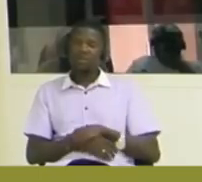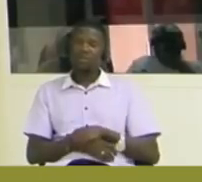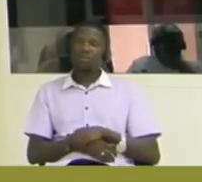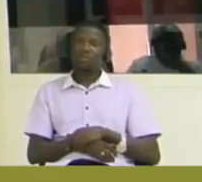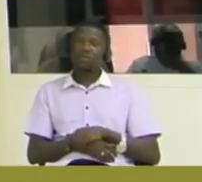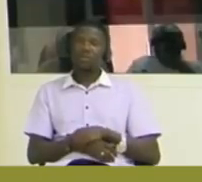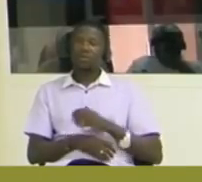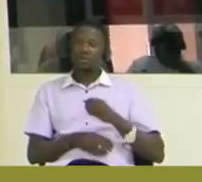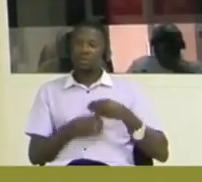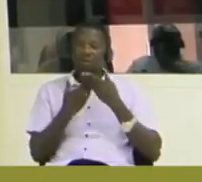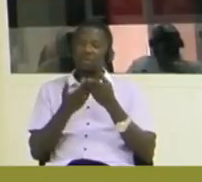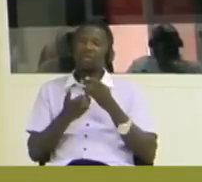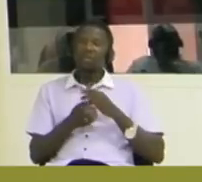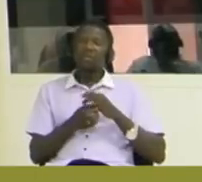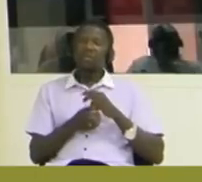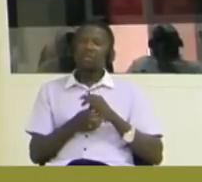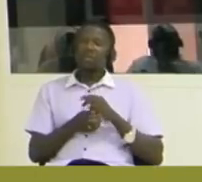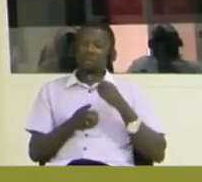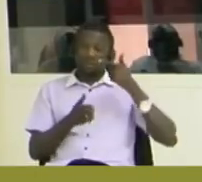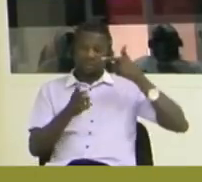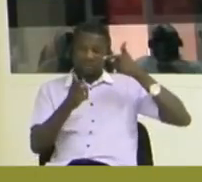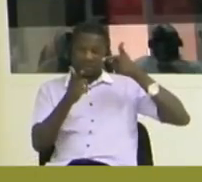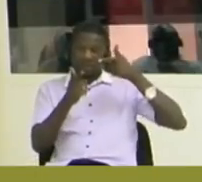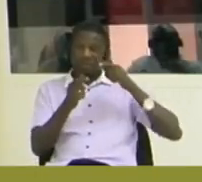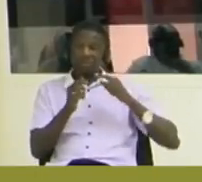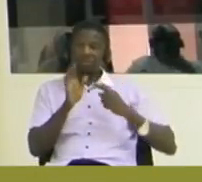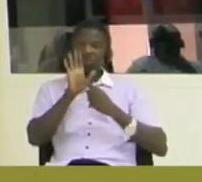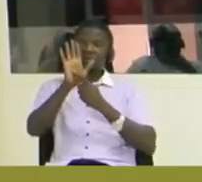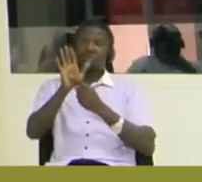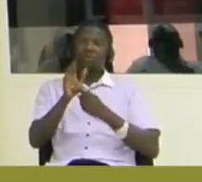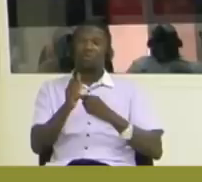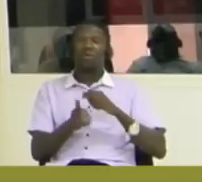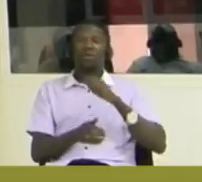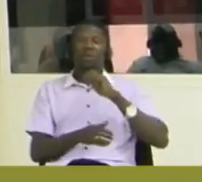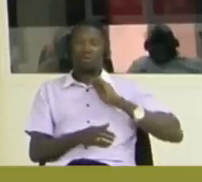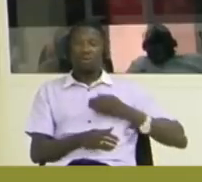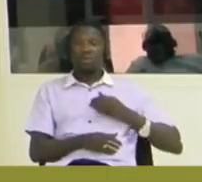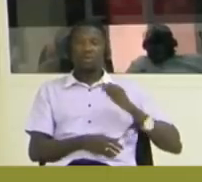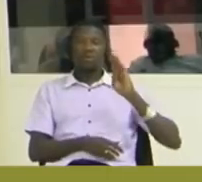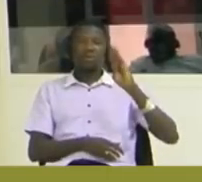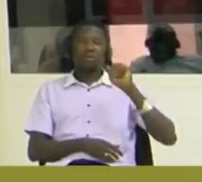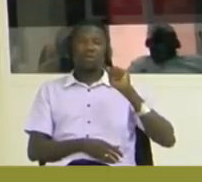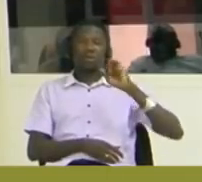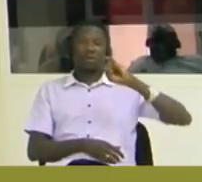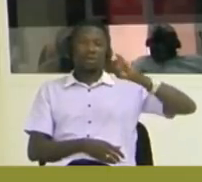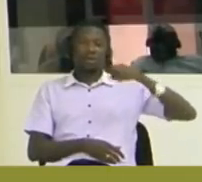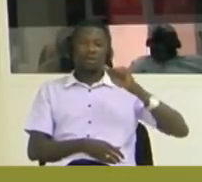Madame Bajen Ceesay, please? However, he was the child here.